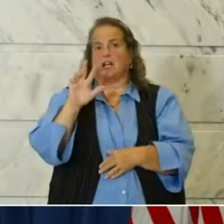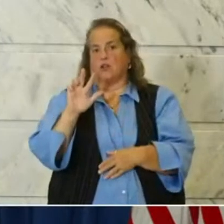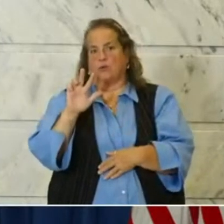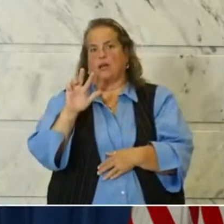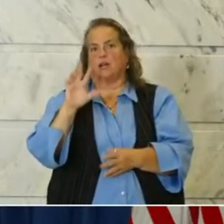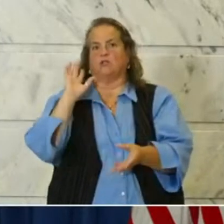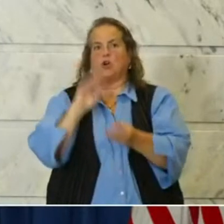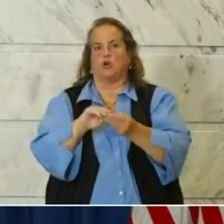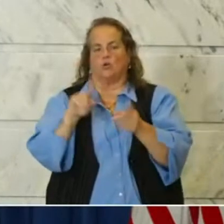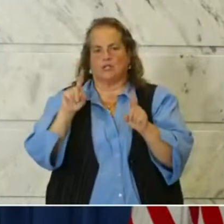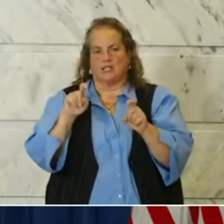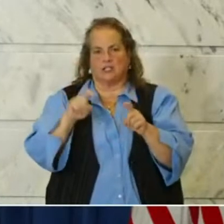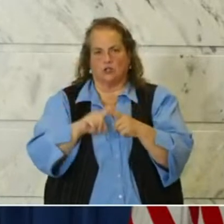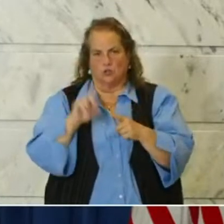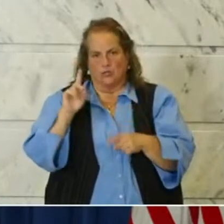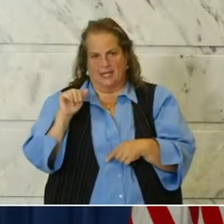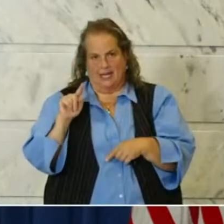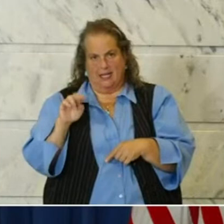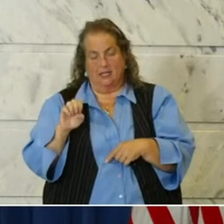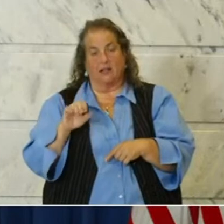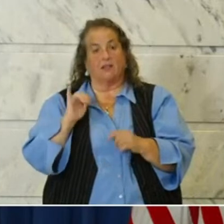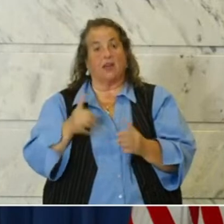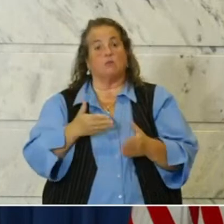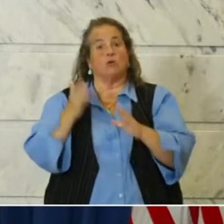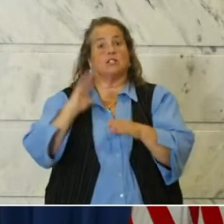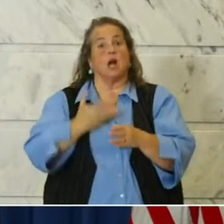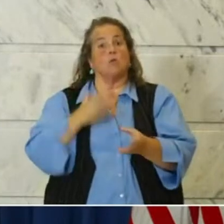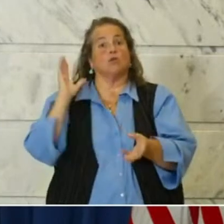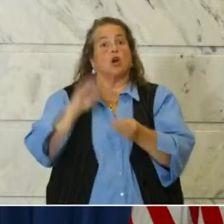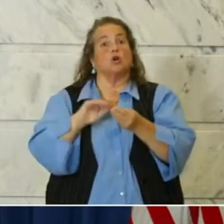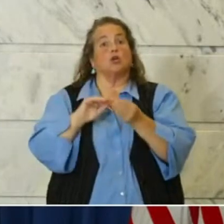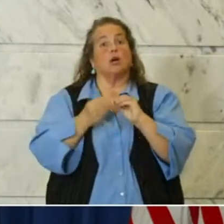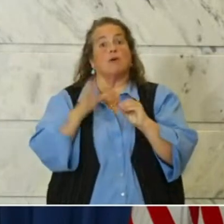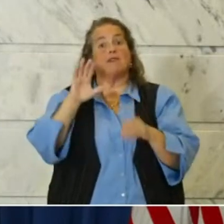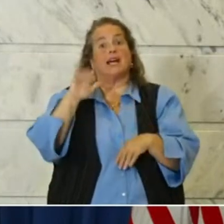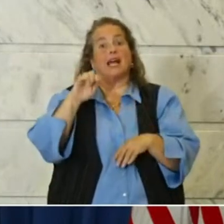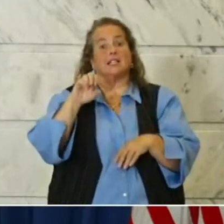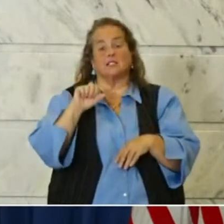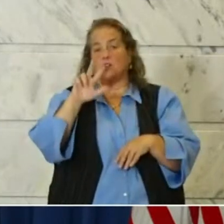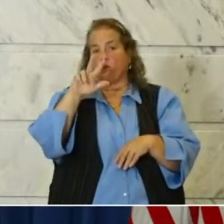650,093 total tests to date. It brings our total number of cases to